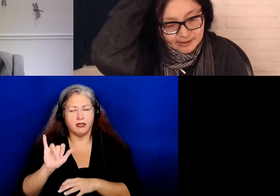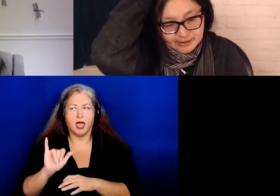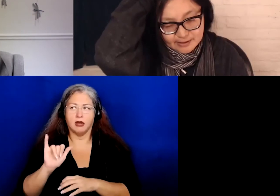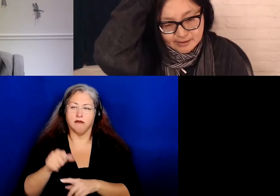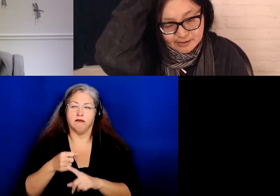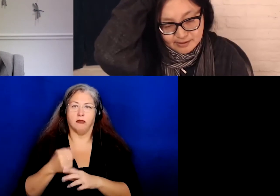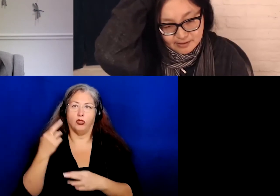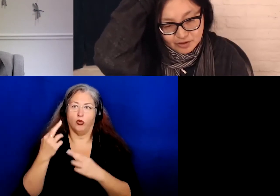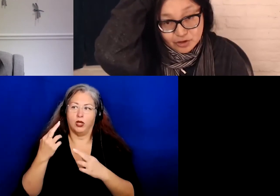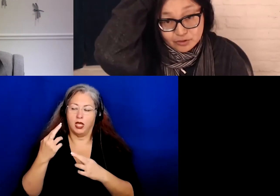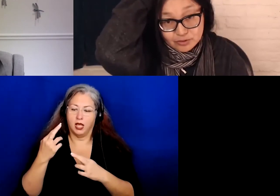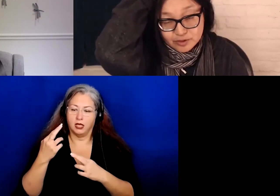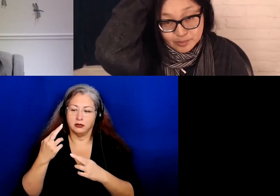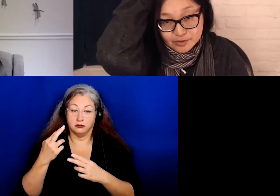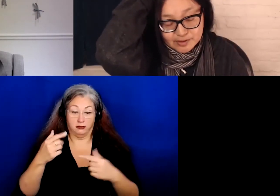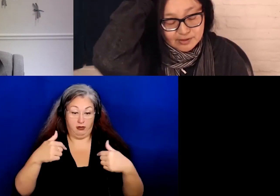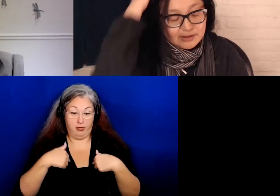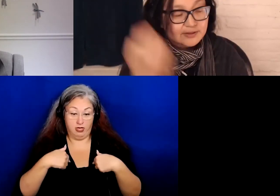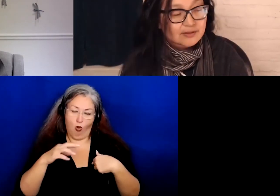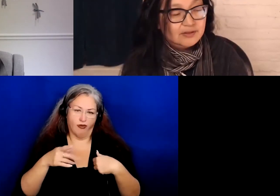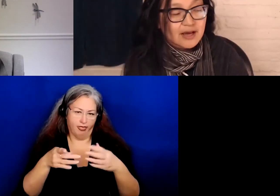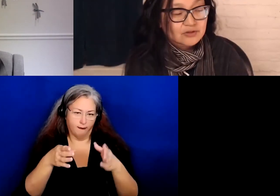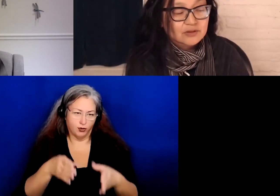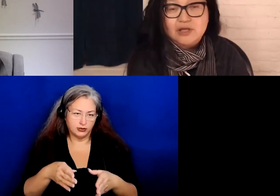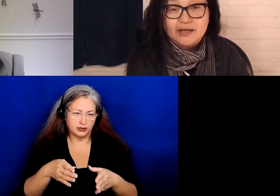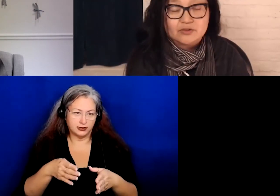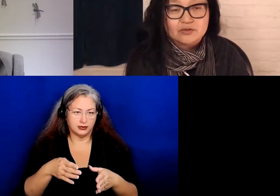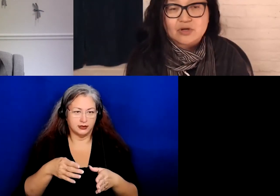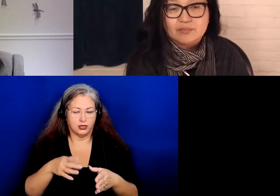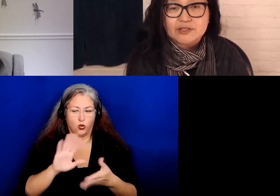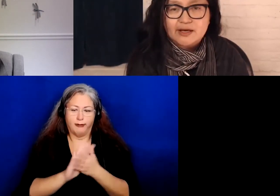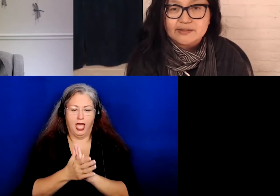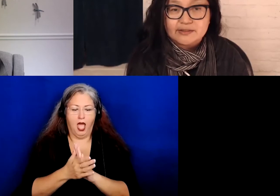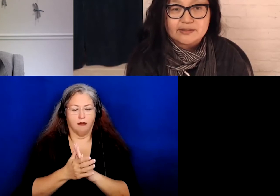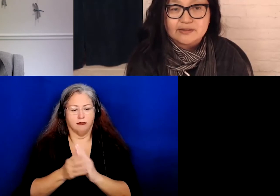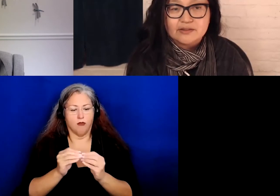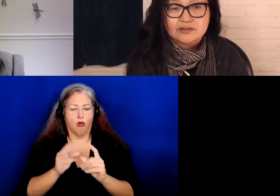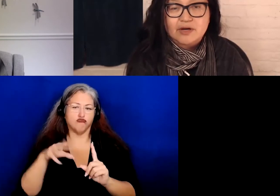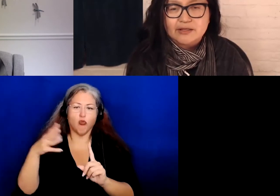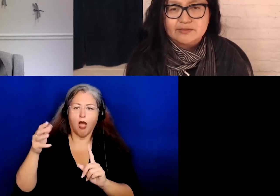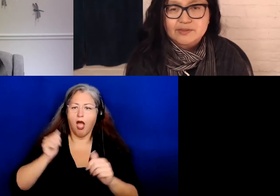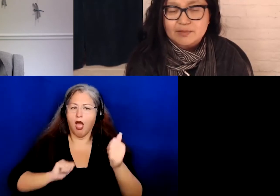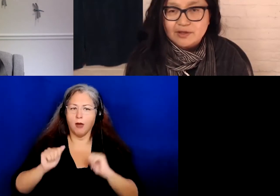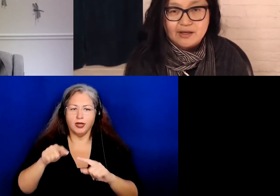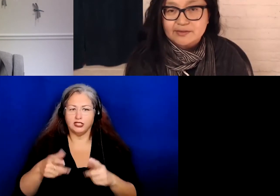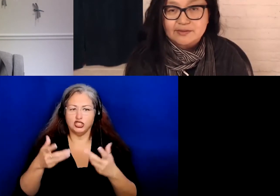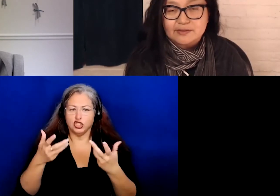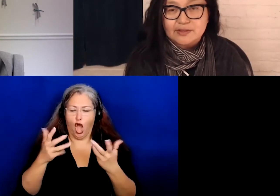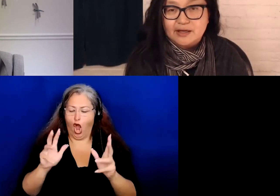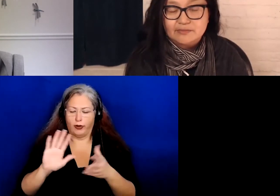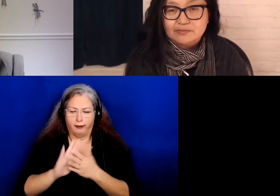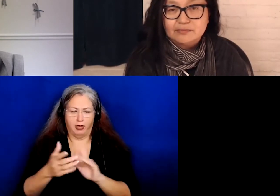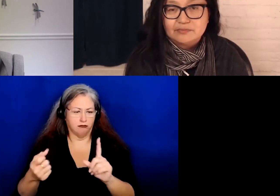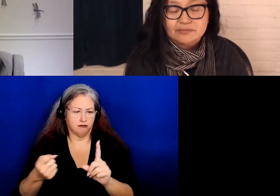that like you or the person is theatricalized or is dramatized. It's Mhm. already something else.